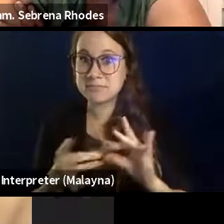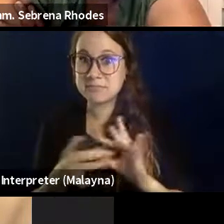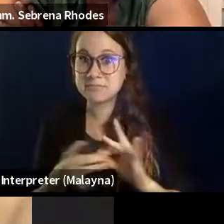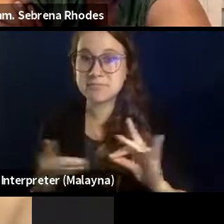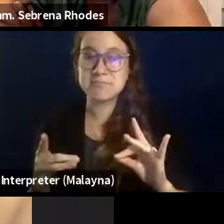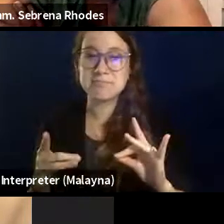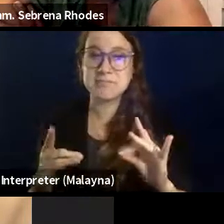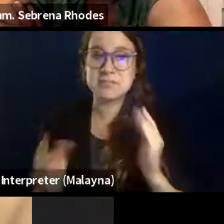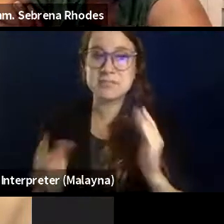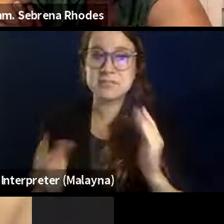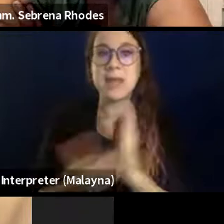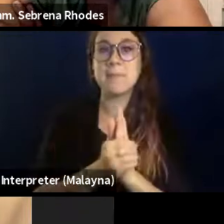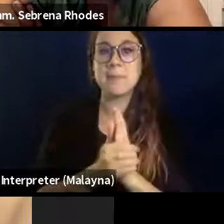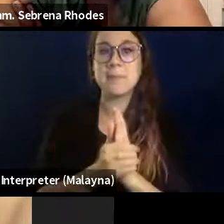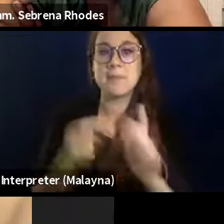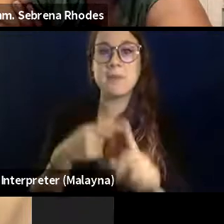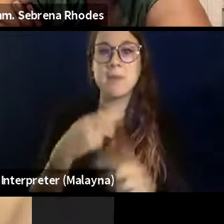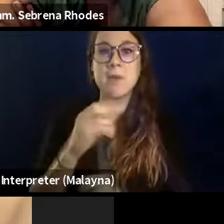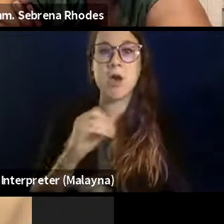Commissioner Hoffman